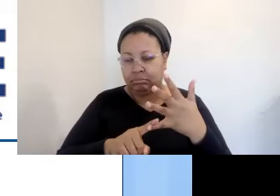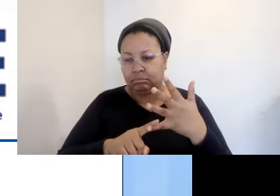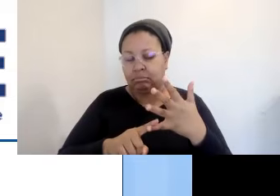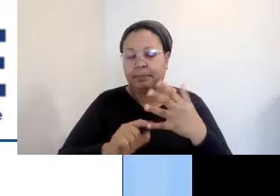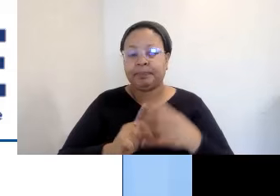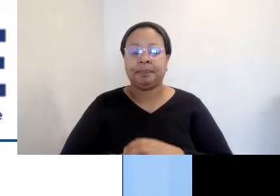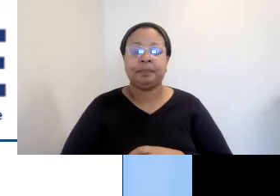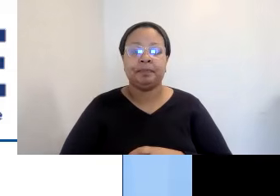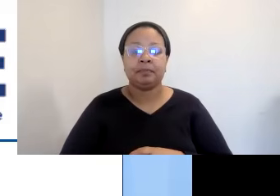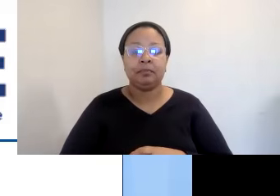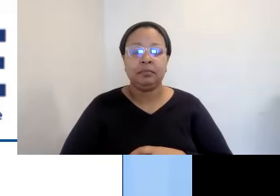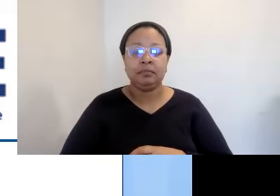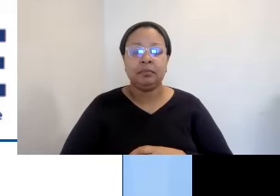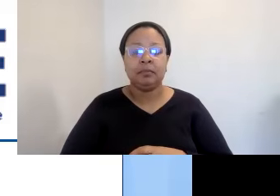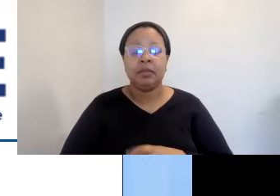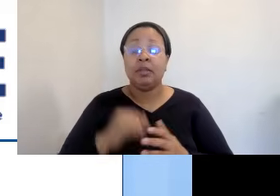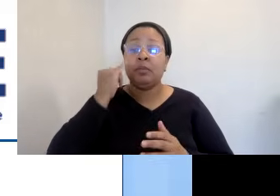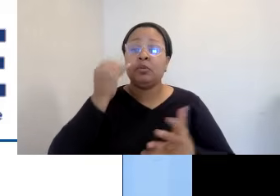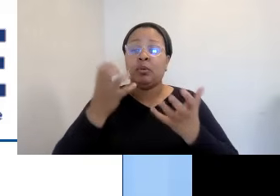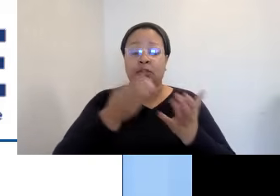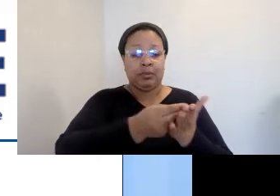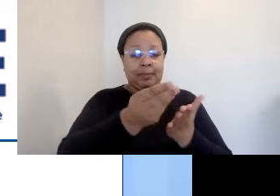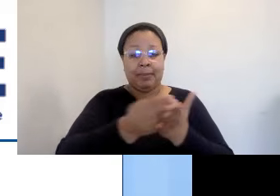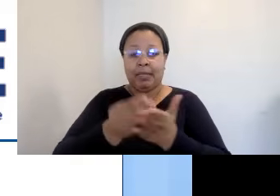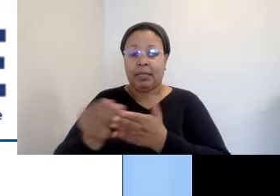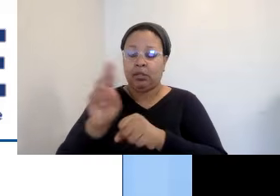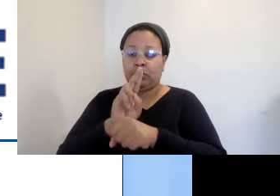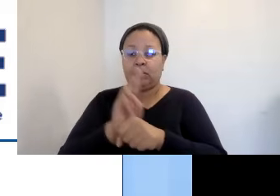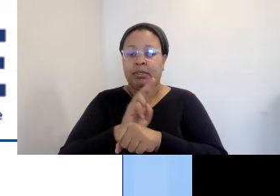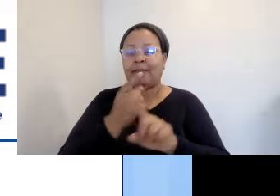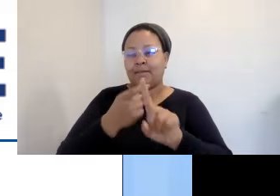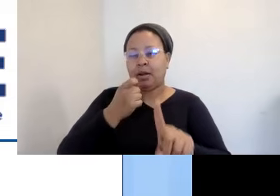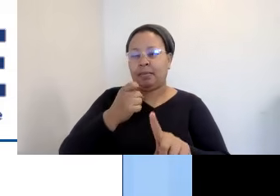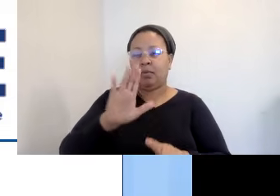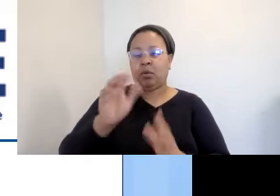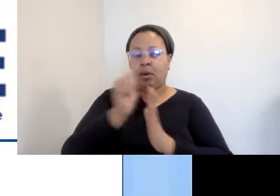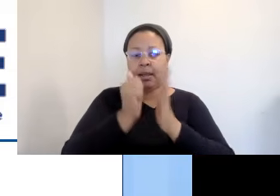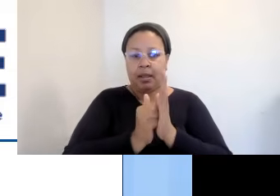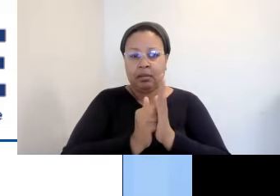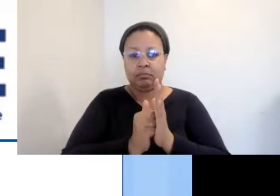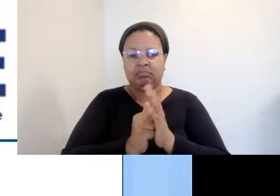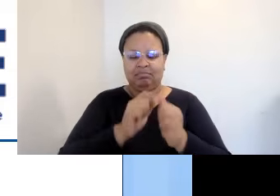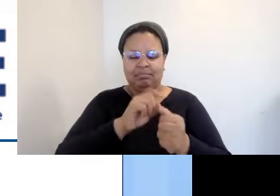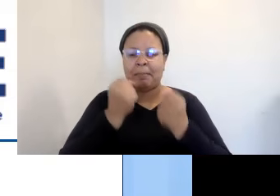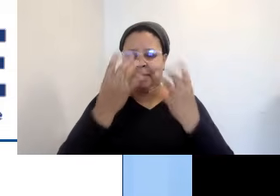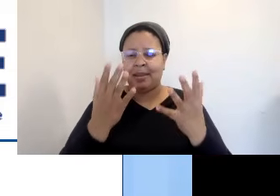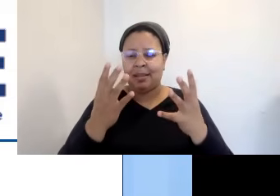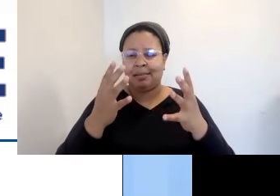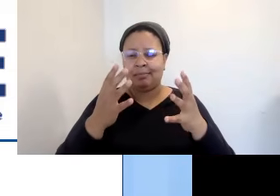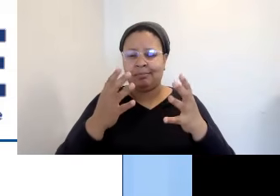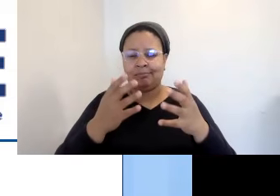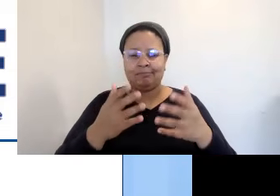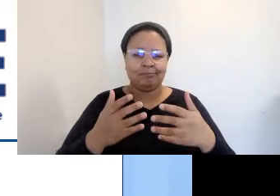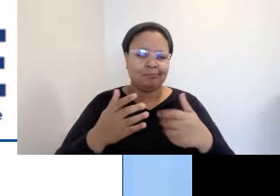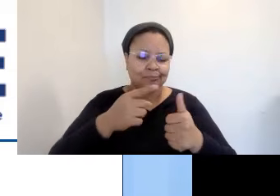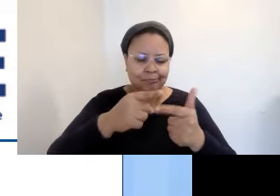expenditures. So spending from the account. Withdrawals can be made several ways. You can transfer